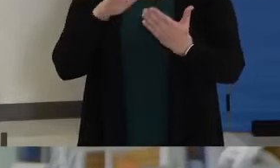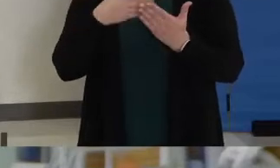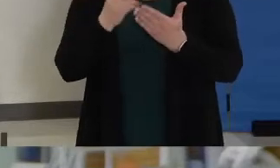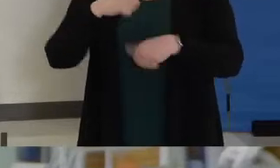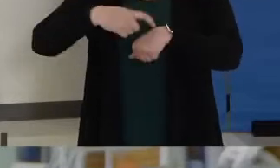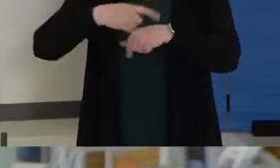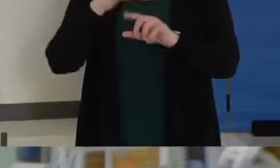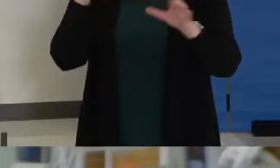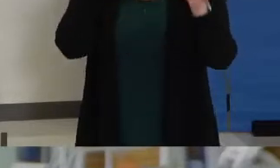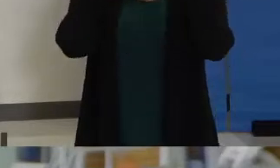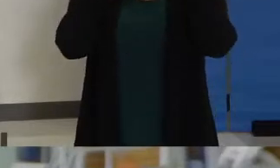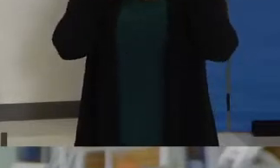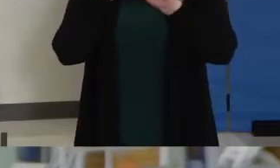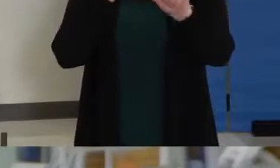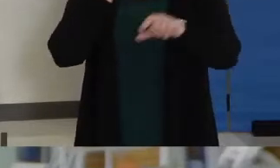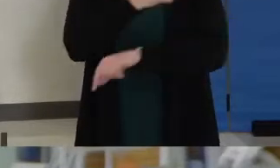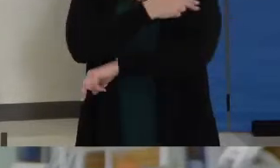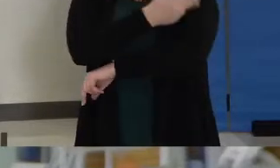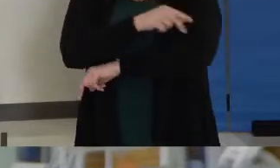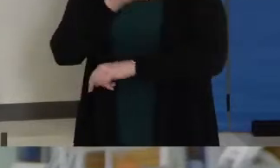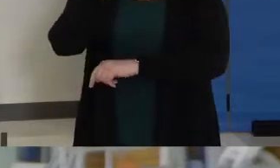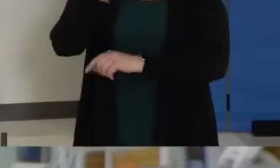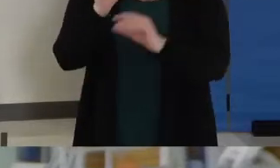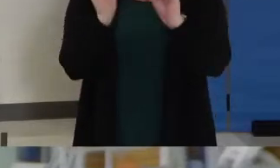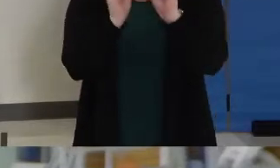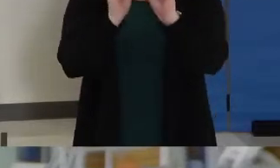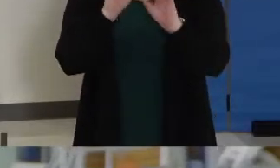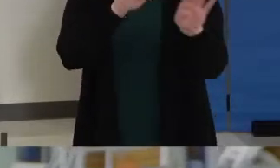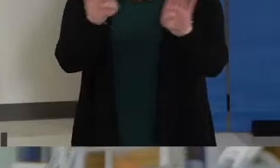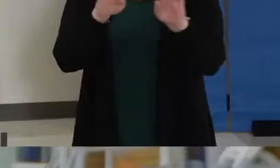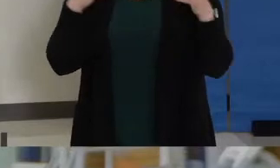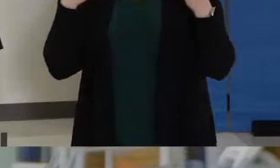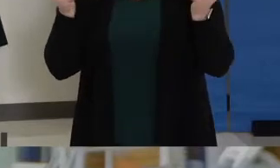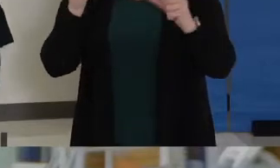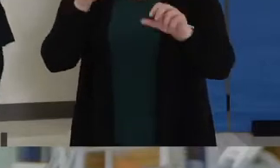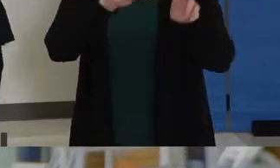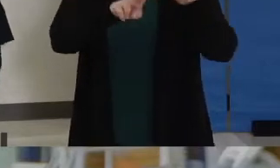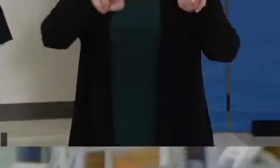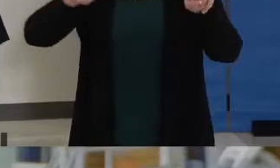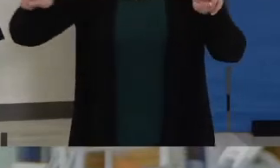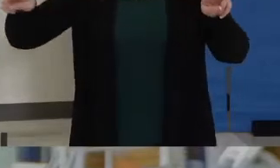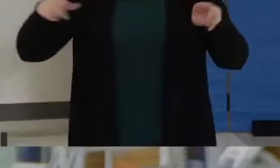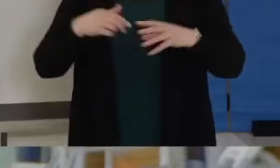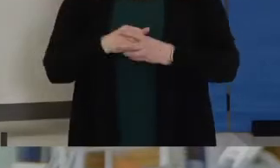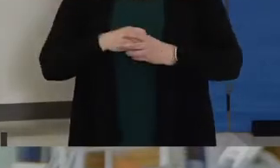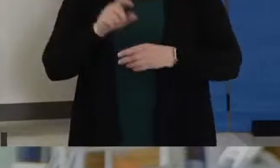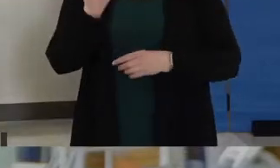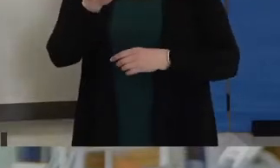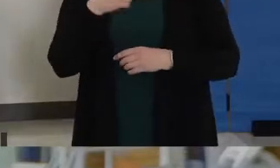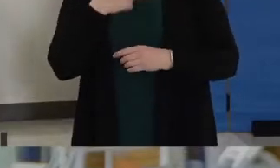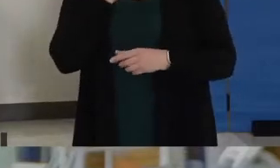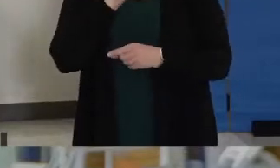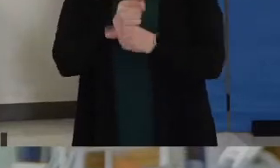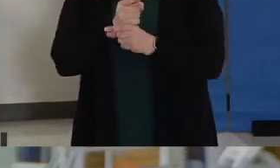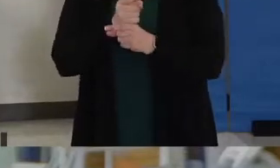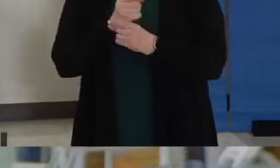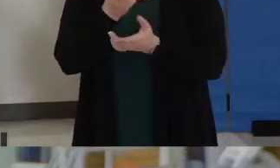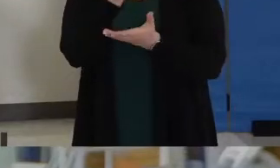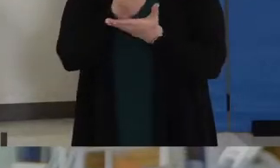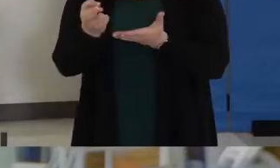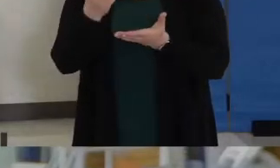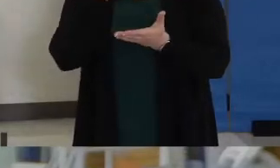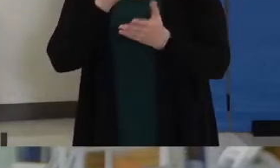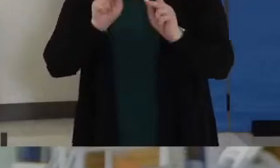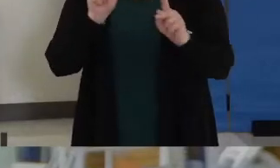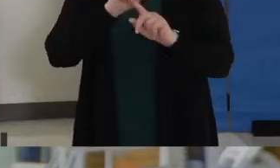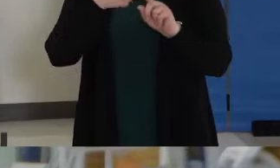hospitals, our care providers, that we need more behavioral health beds. We have to have the right resources for people when